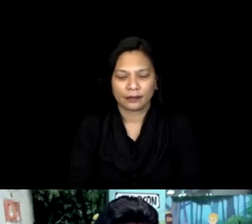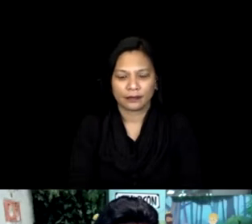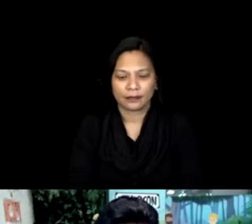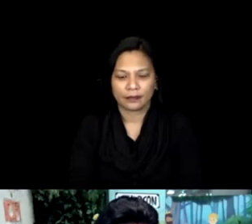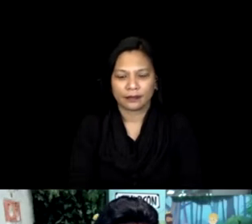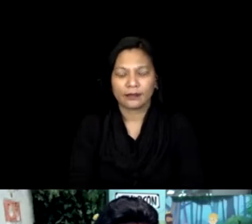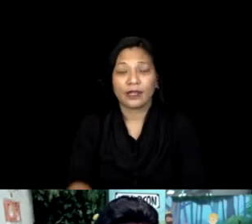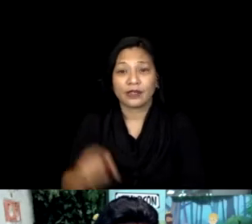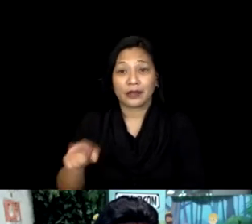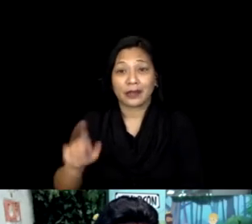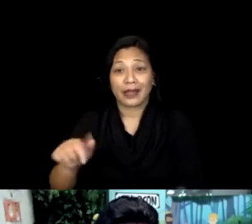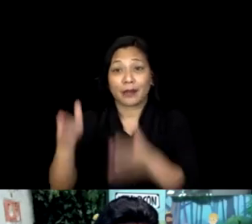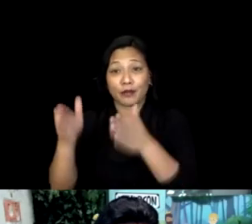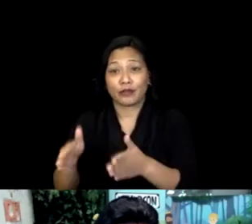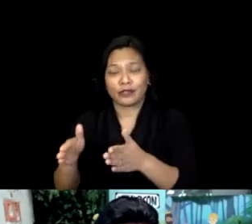disrespect